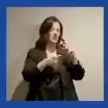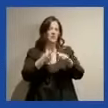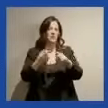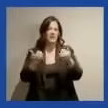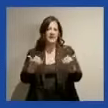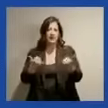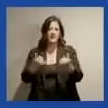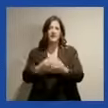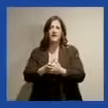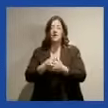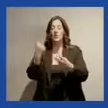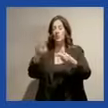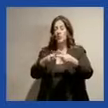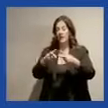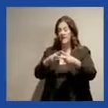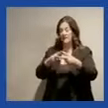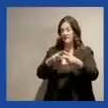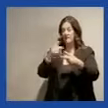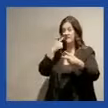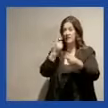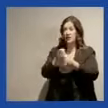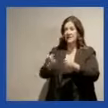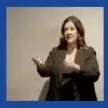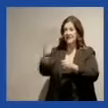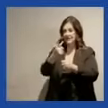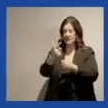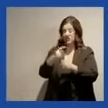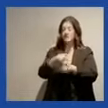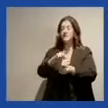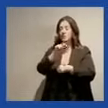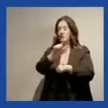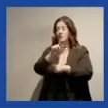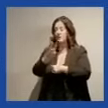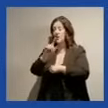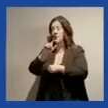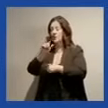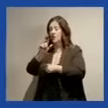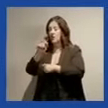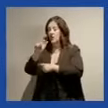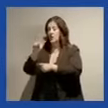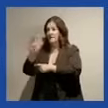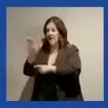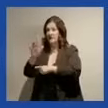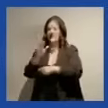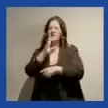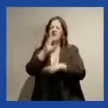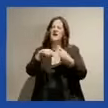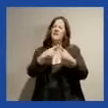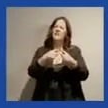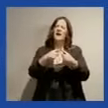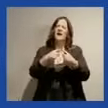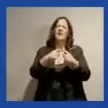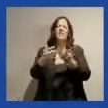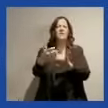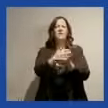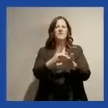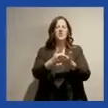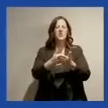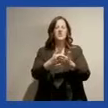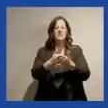with. We want to address this issue of volatility, and as I began, homeowner